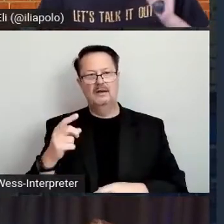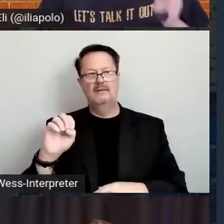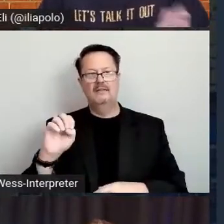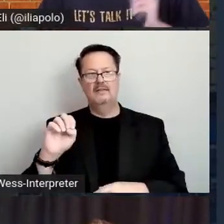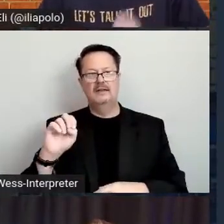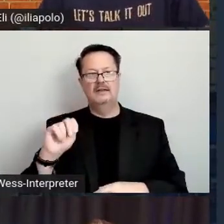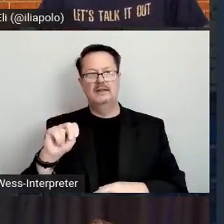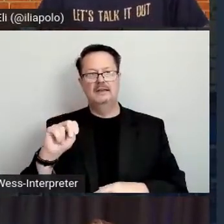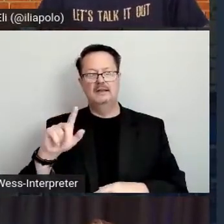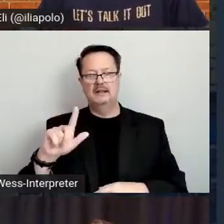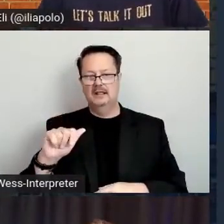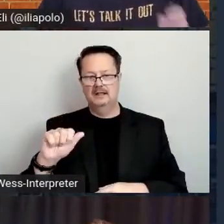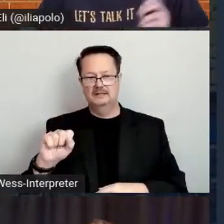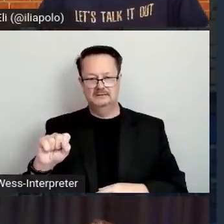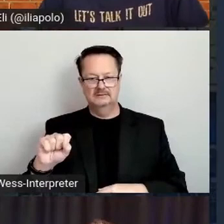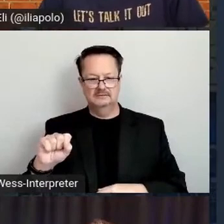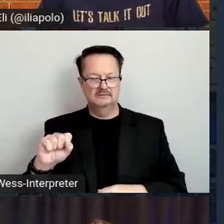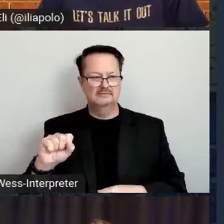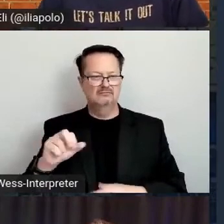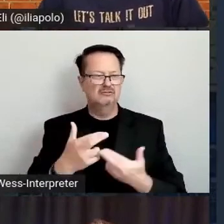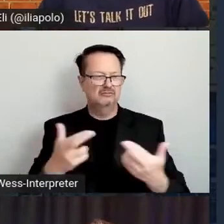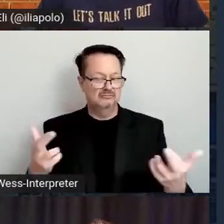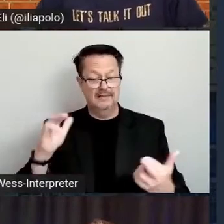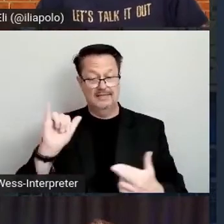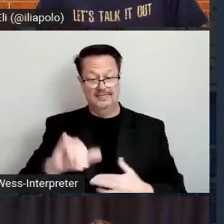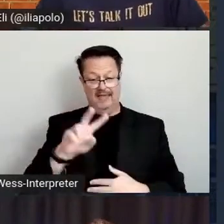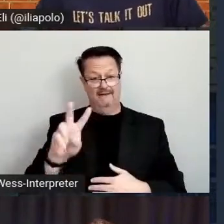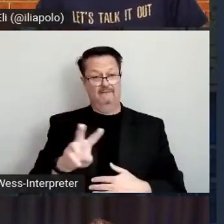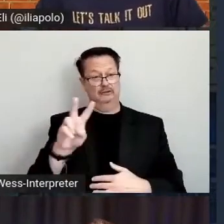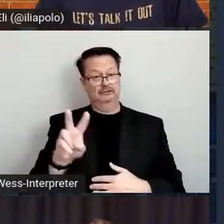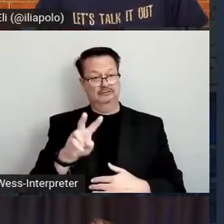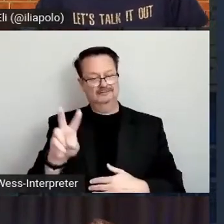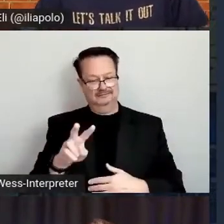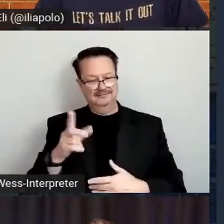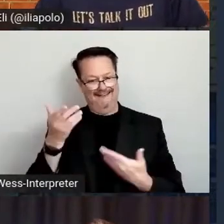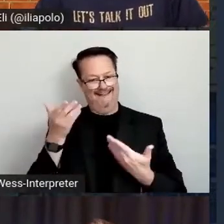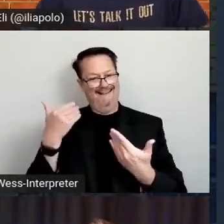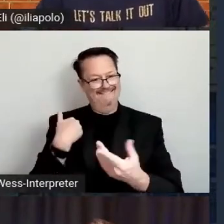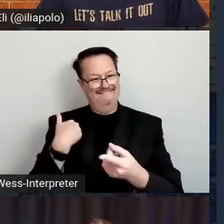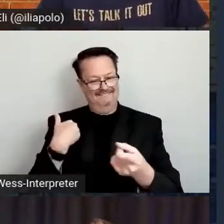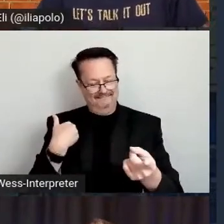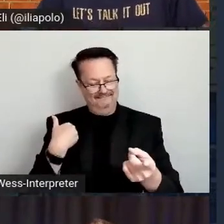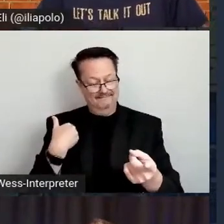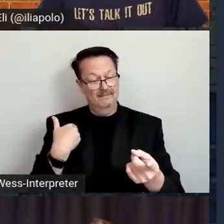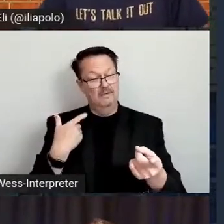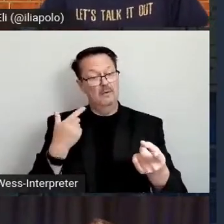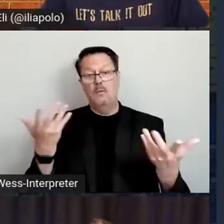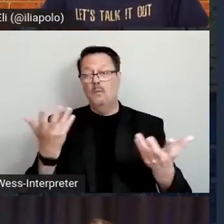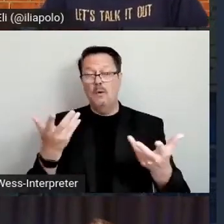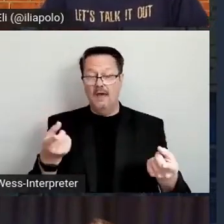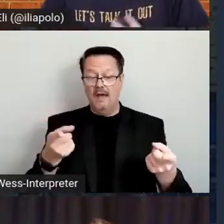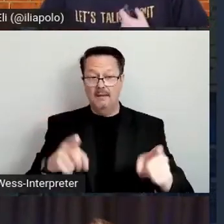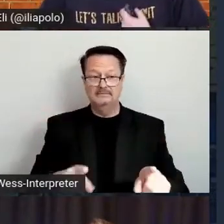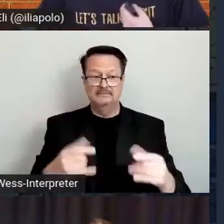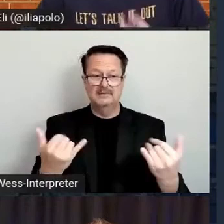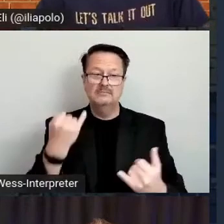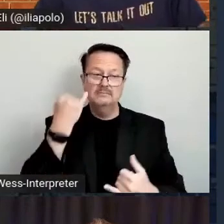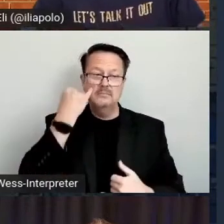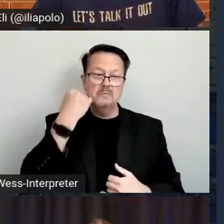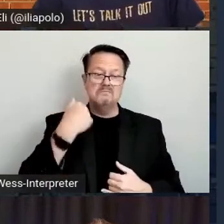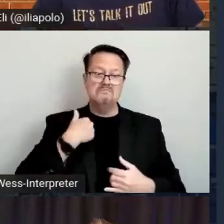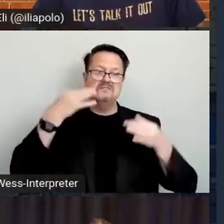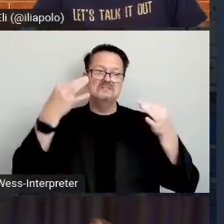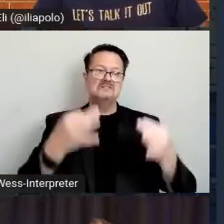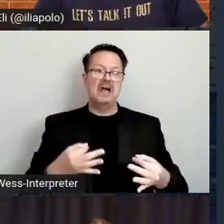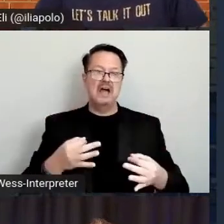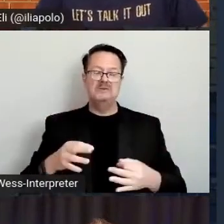Because in that Kubernetes version, that resource exists. So what happens now if I decide to